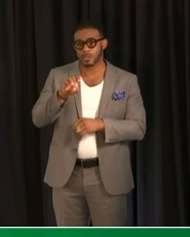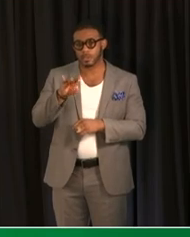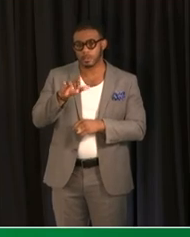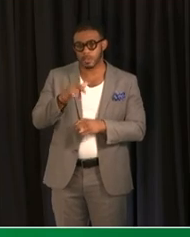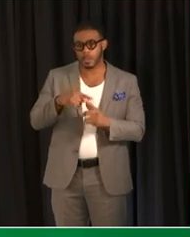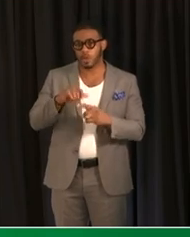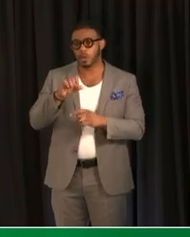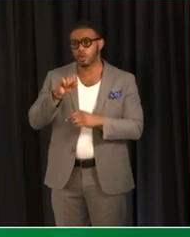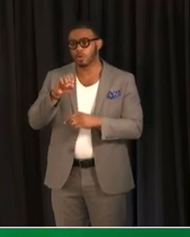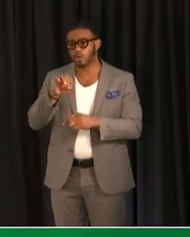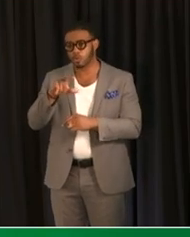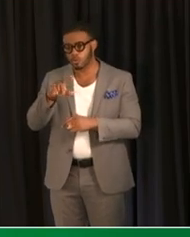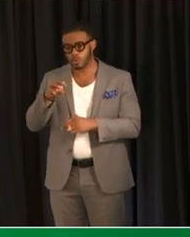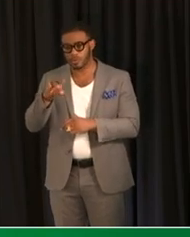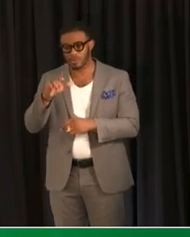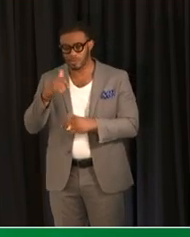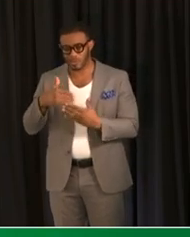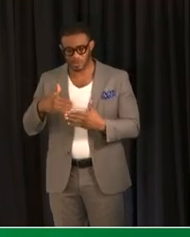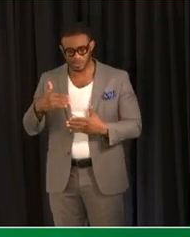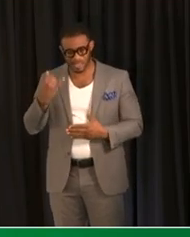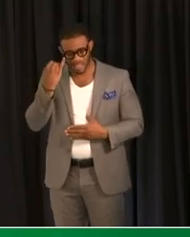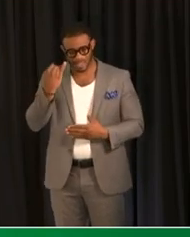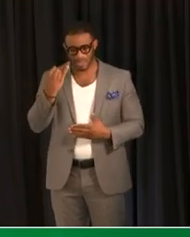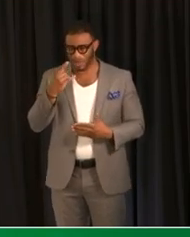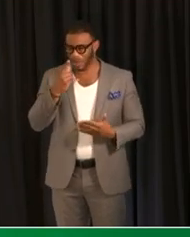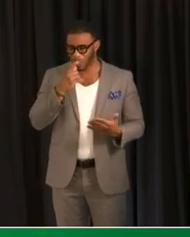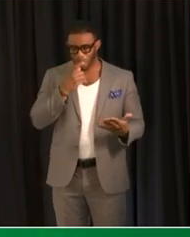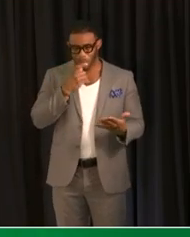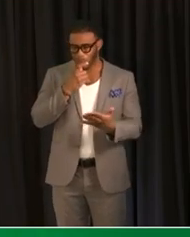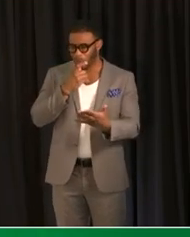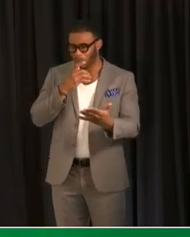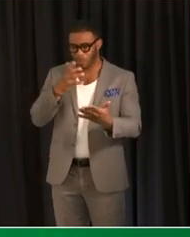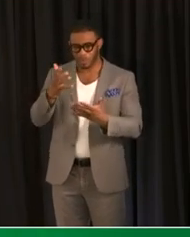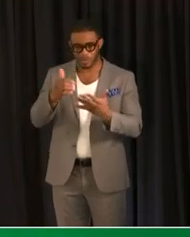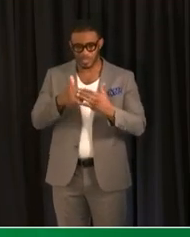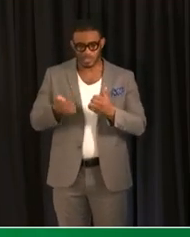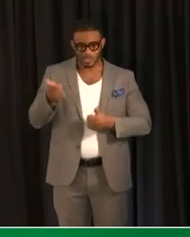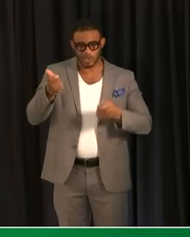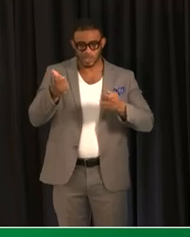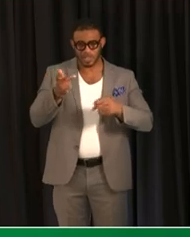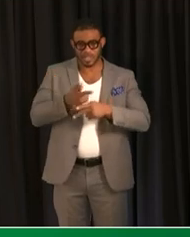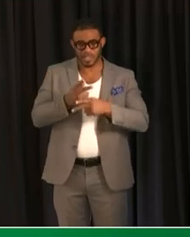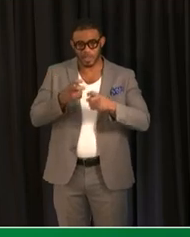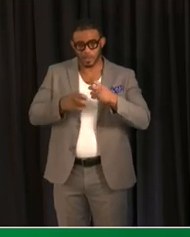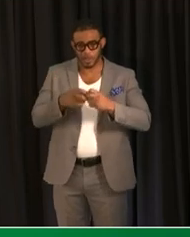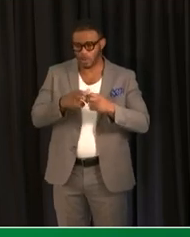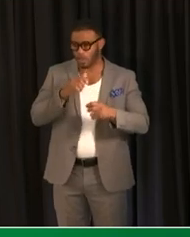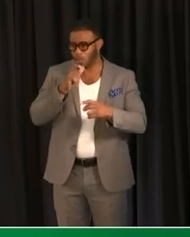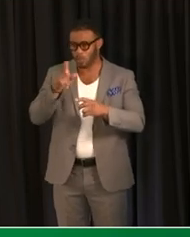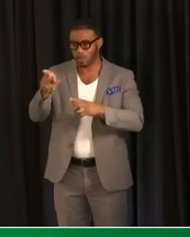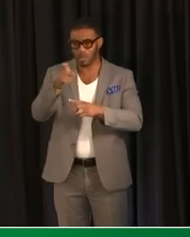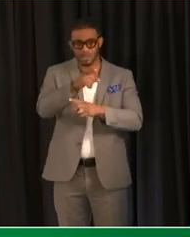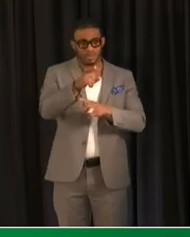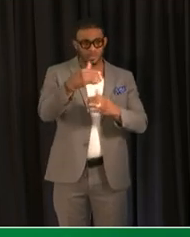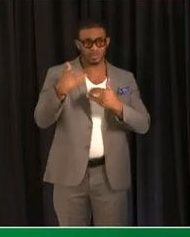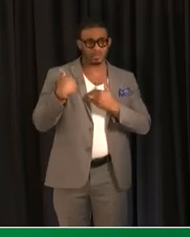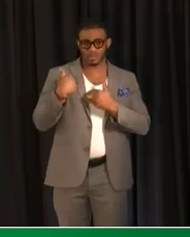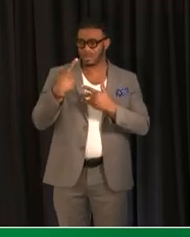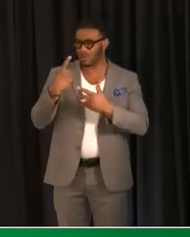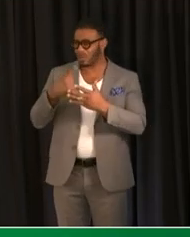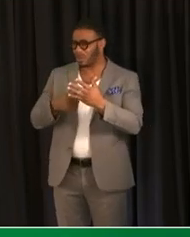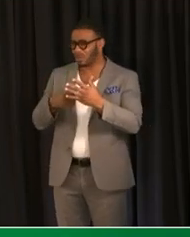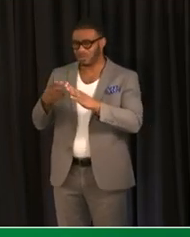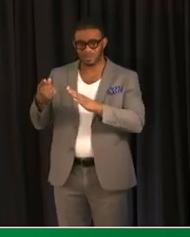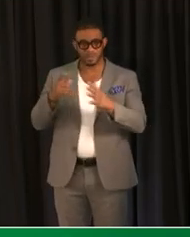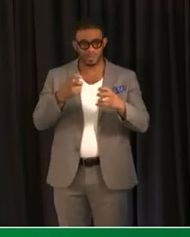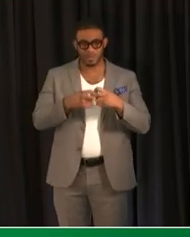social media, you kind of lose sense of kind of who's in charge of taking care of the problem or whose position is on